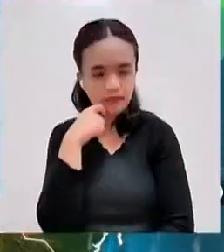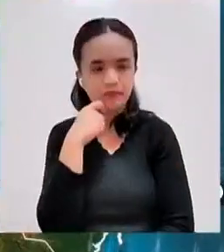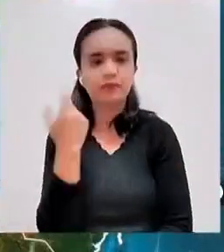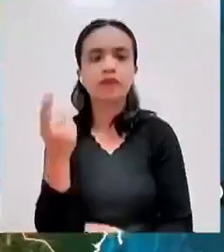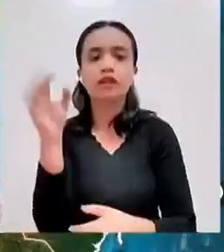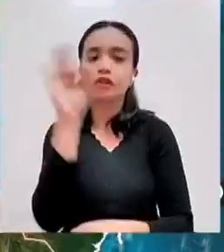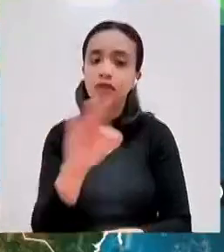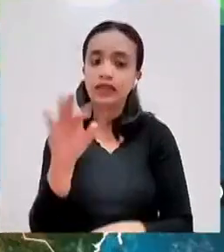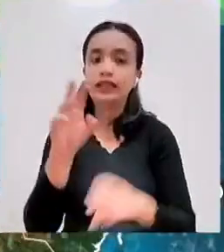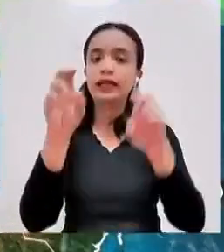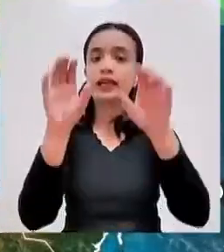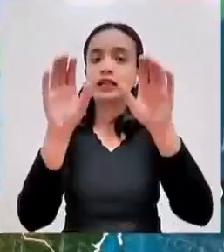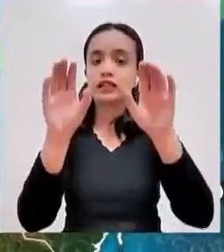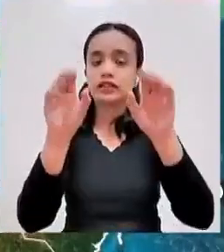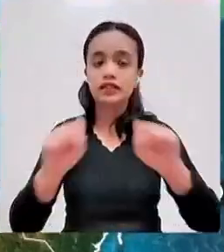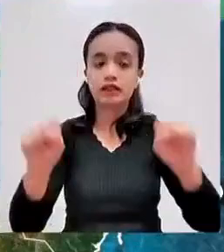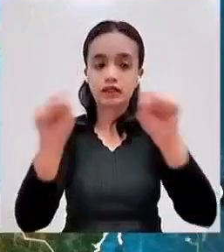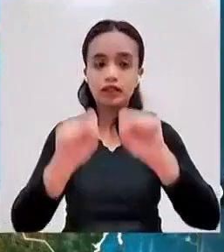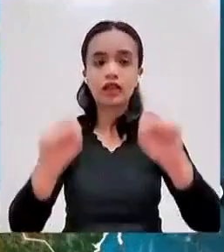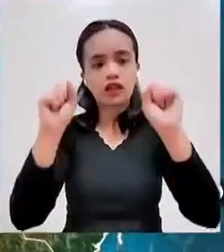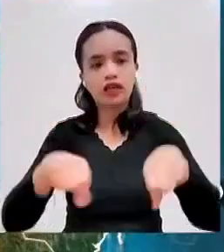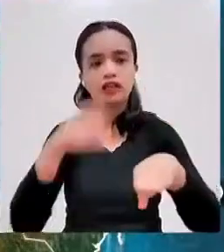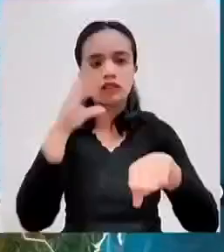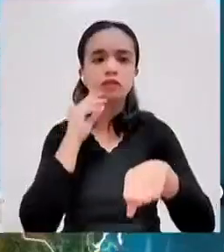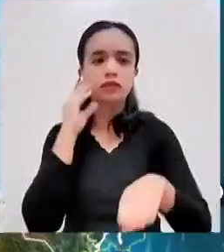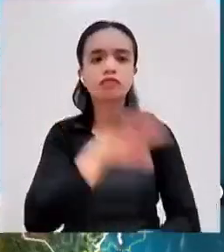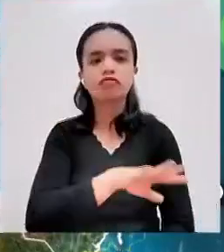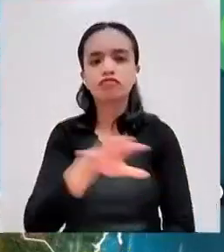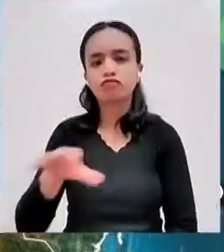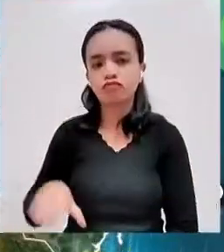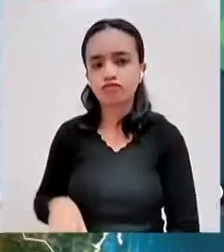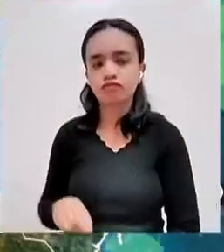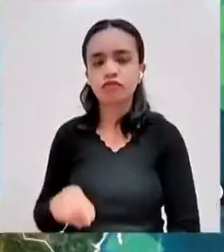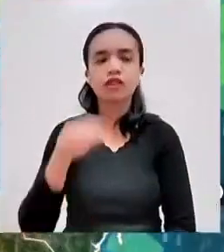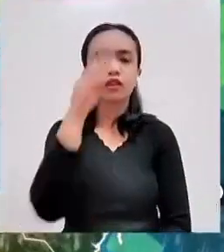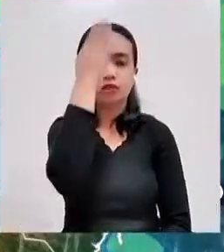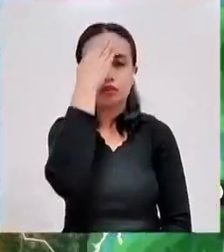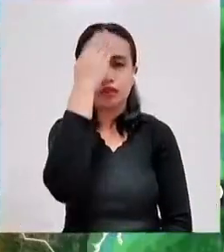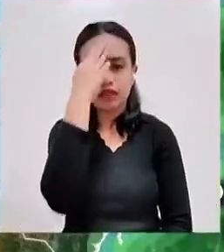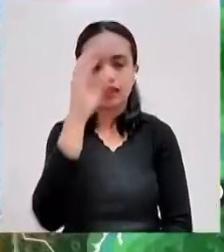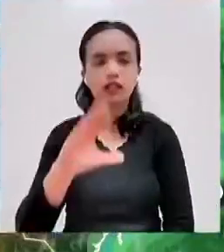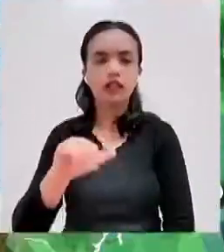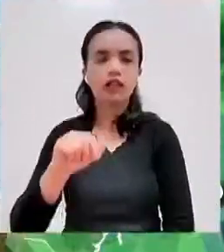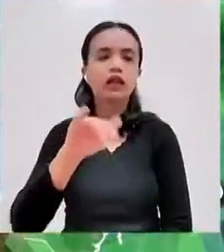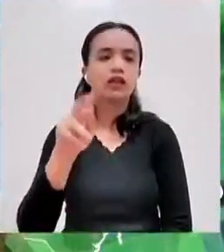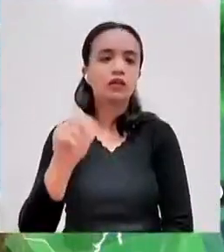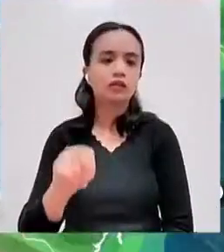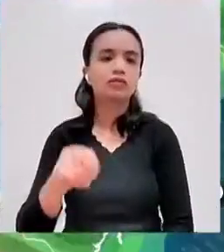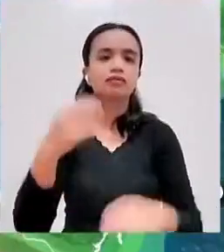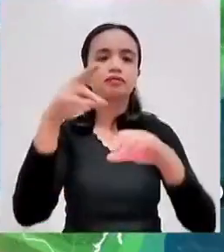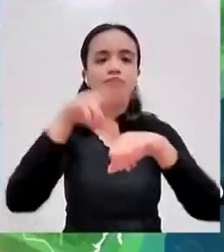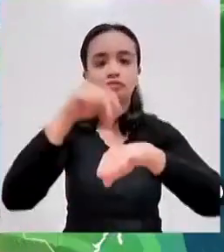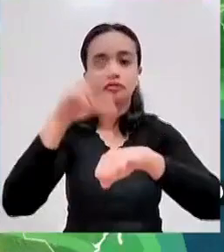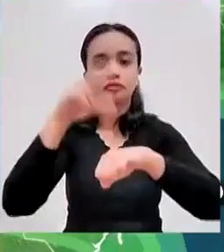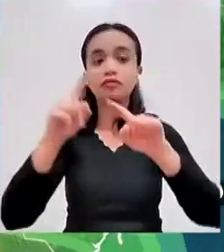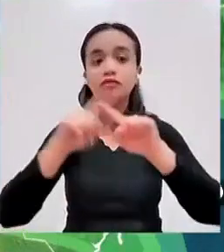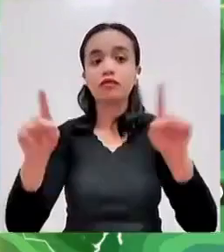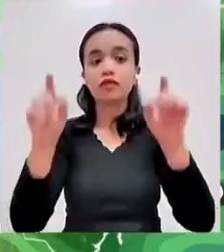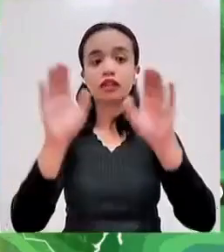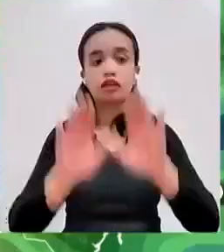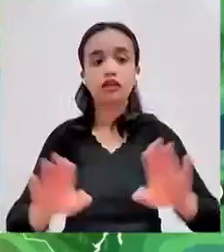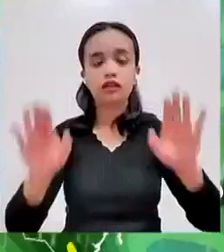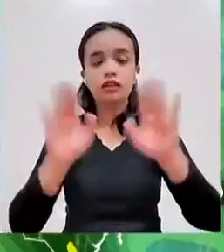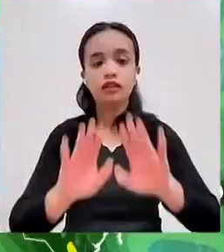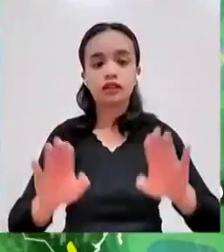be experienced in Cagayan, Bulacan, Calabarzon, Camarines Norte, and Mindoro. However, on Sunday, the northeast monsoon or Amihan